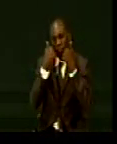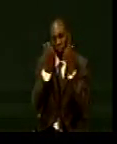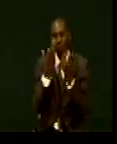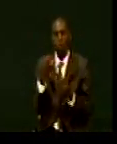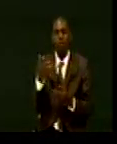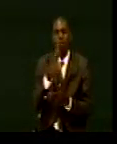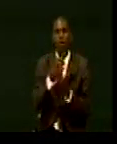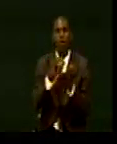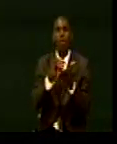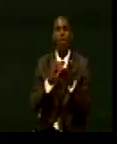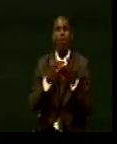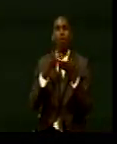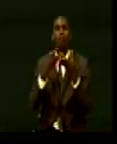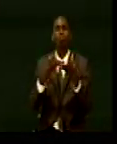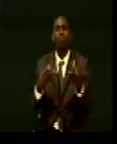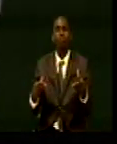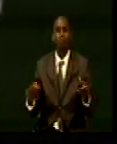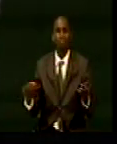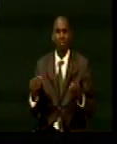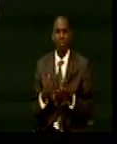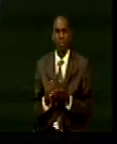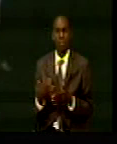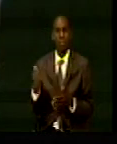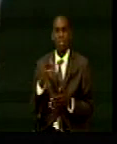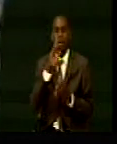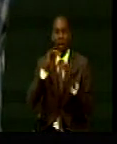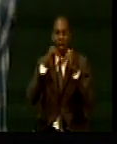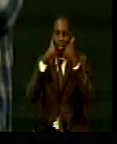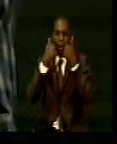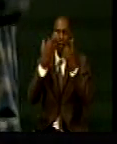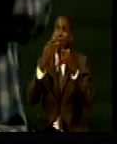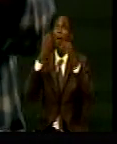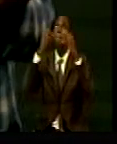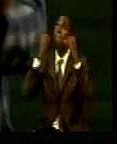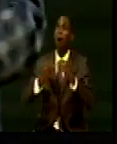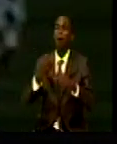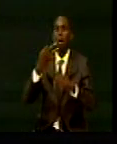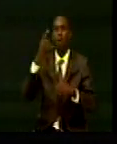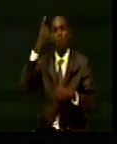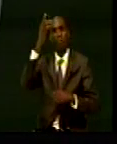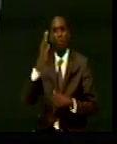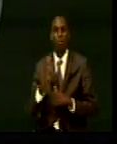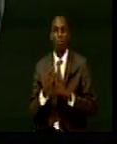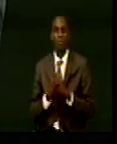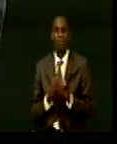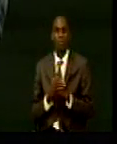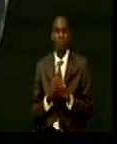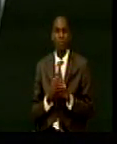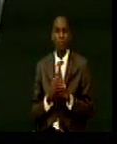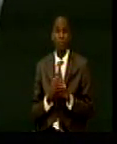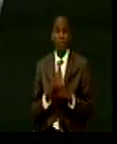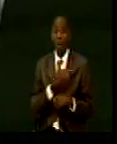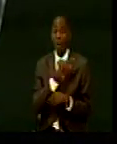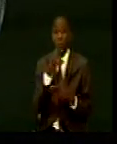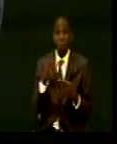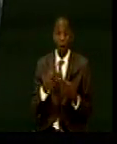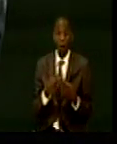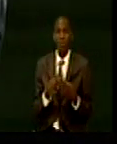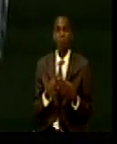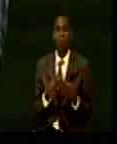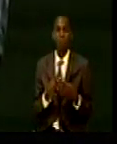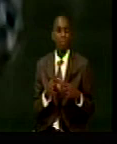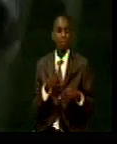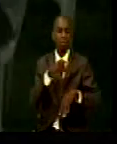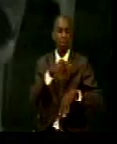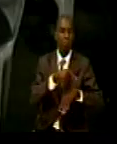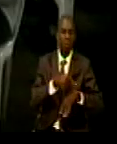They are ashamed of the power of God. And when Paul or Silas or